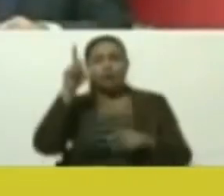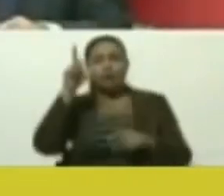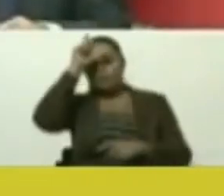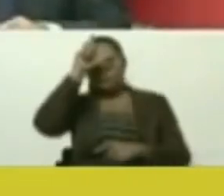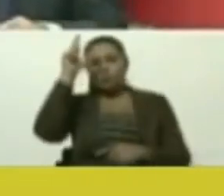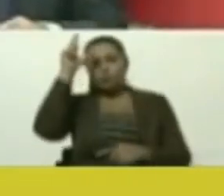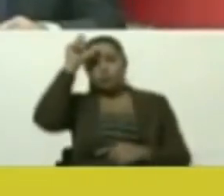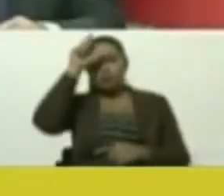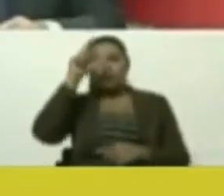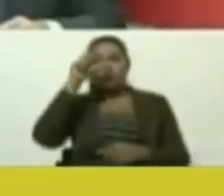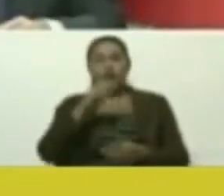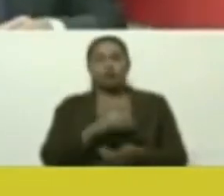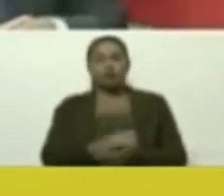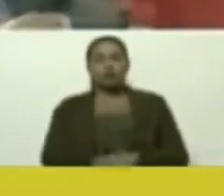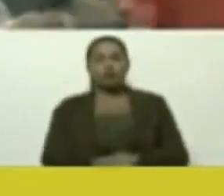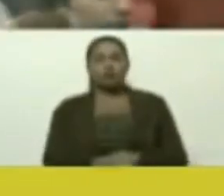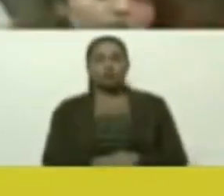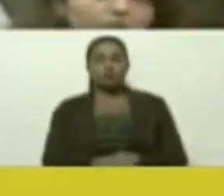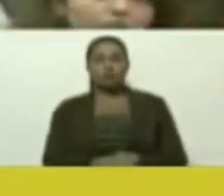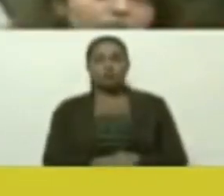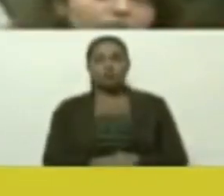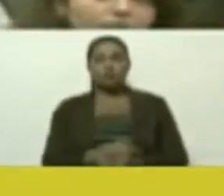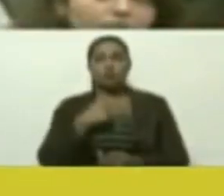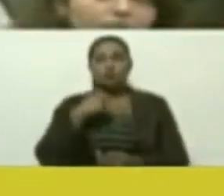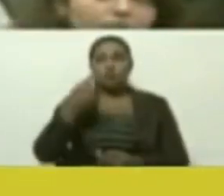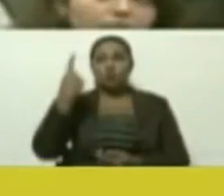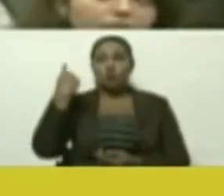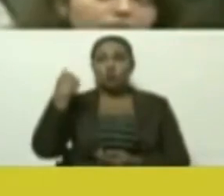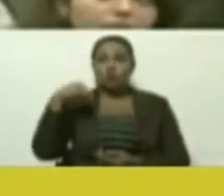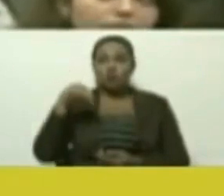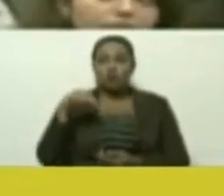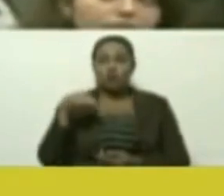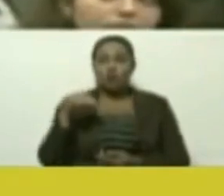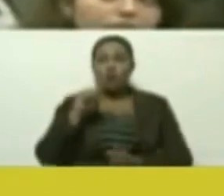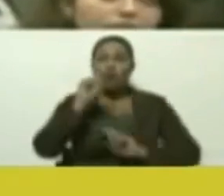We are going to have a question from Turkey.